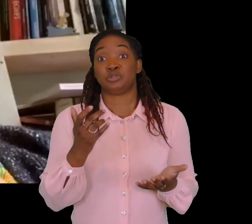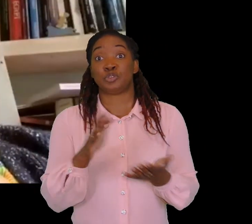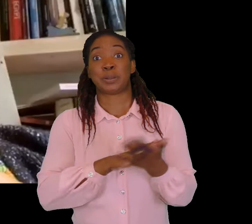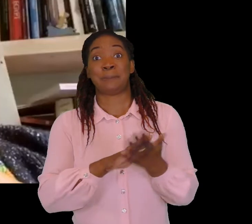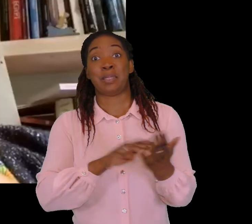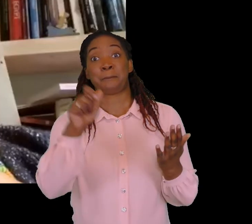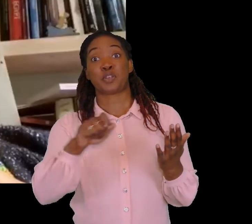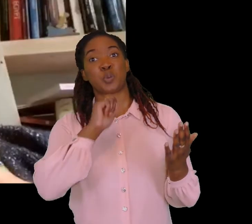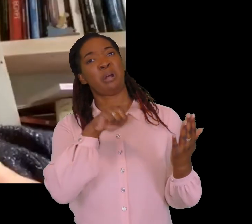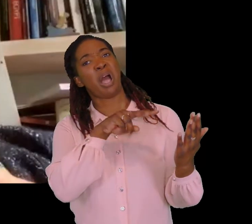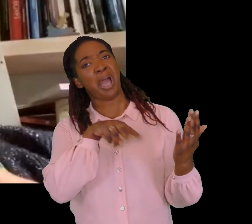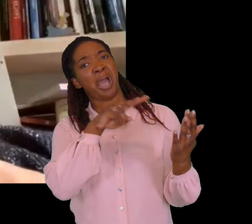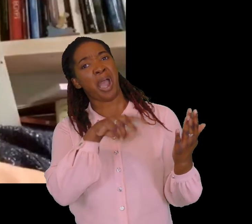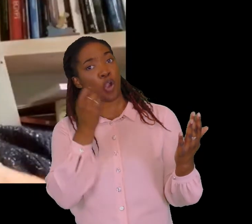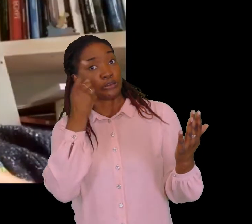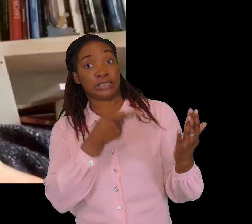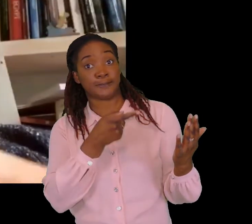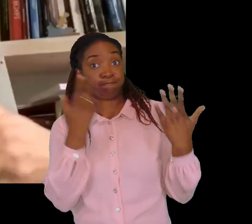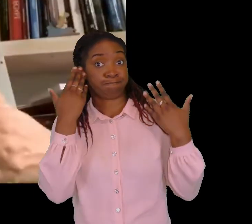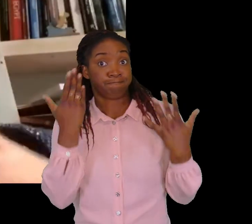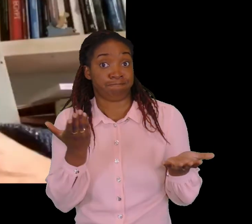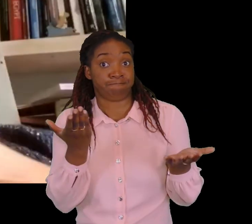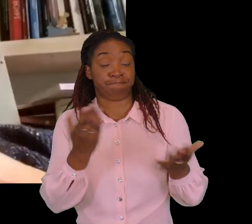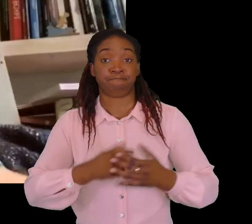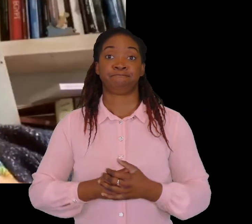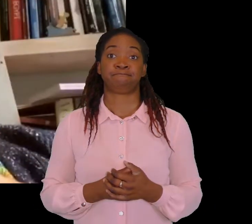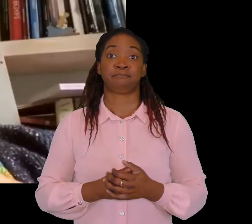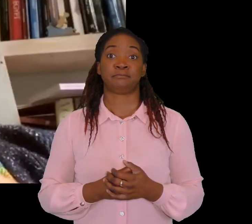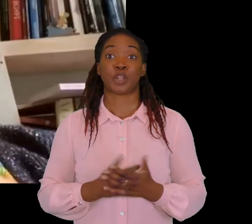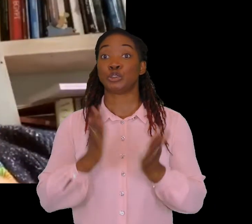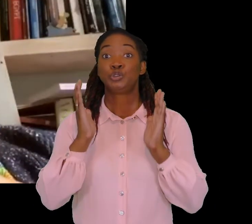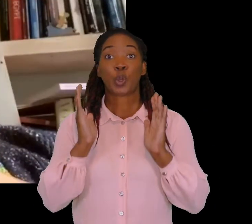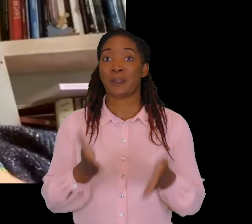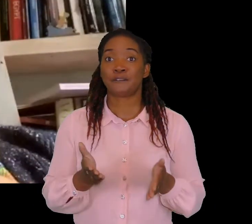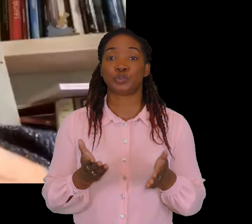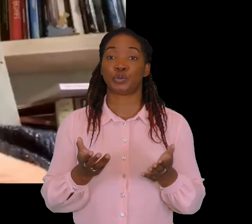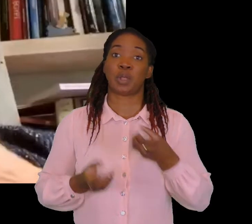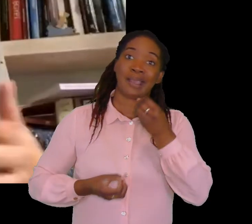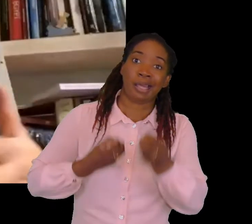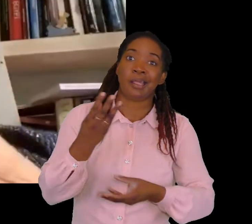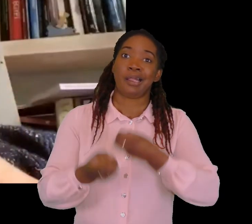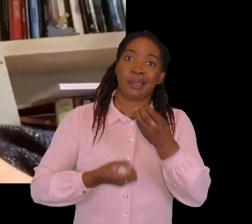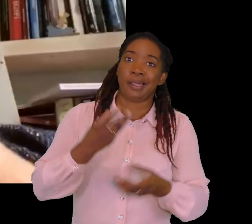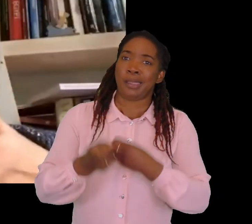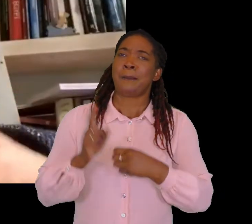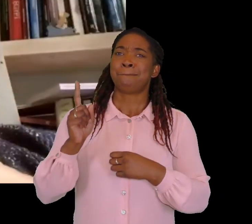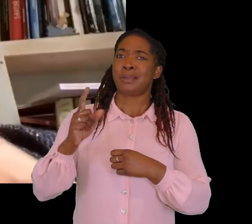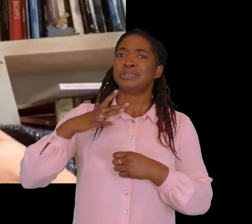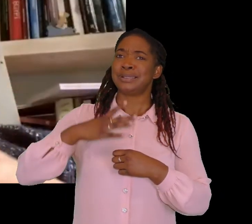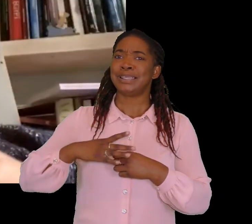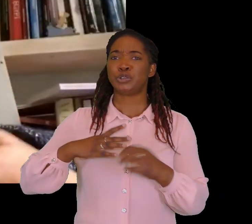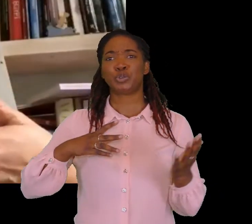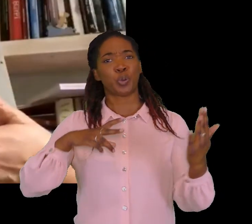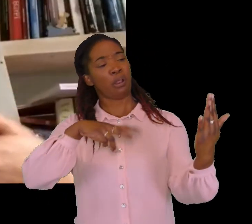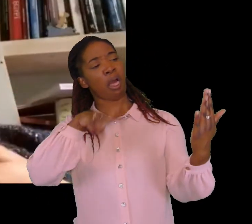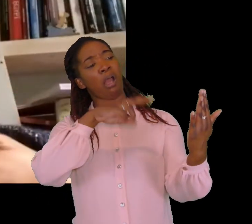necessarily. And you don't have to be over explicit, but you also have to be able to look at